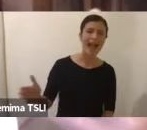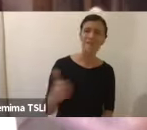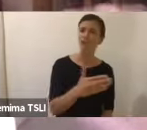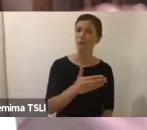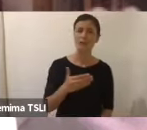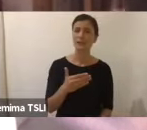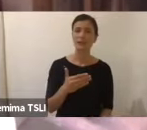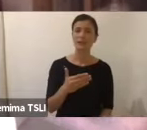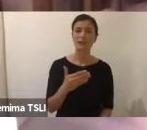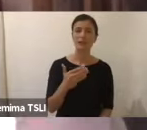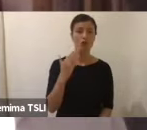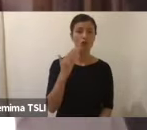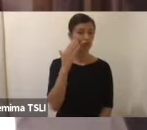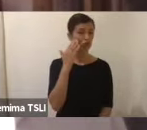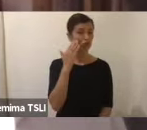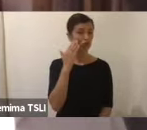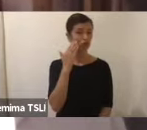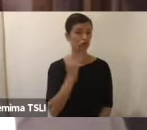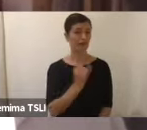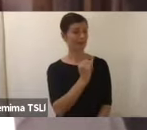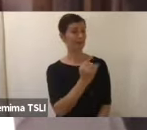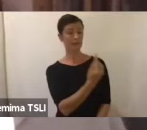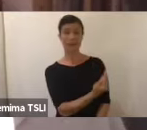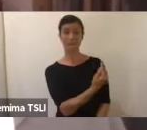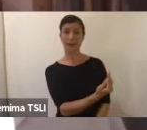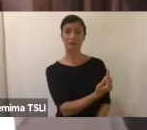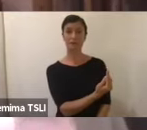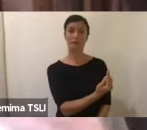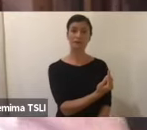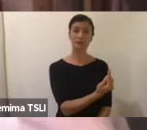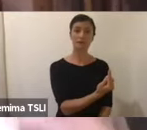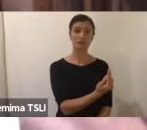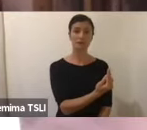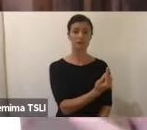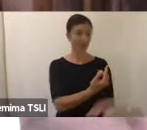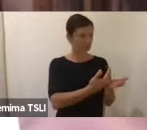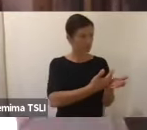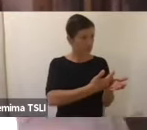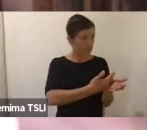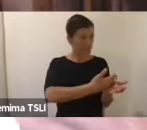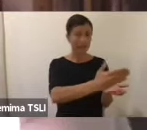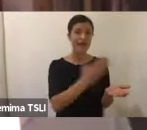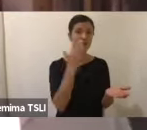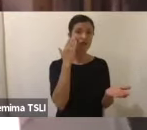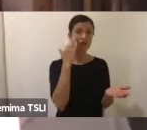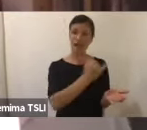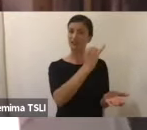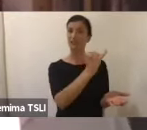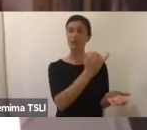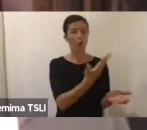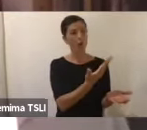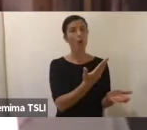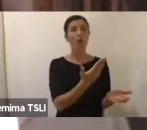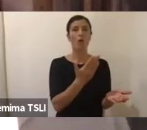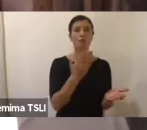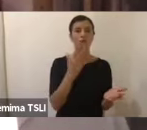attitude overtly racist or even more subtly racist or unconsciously racist as we say it affects everybody